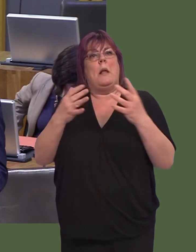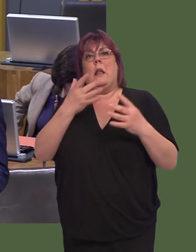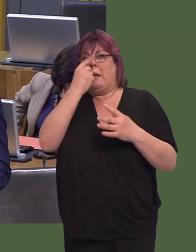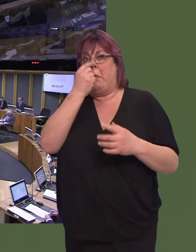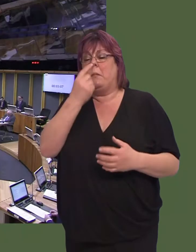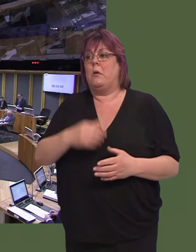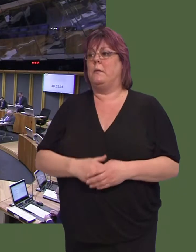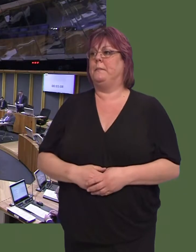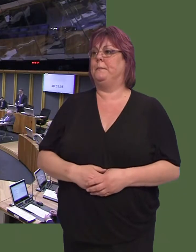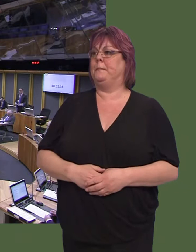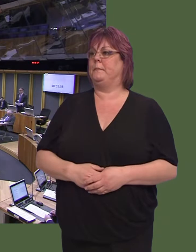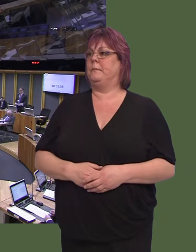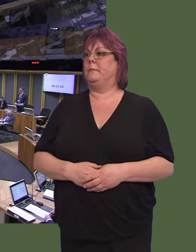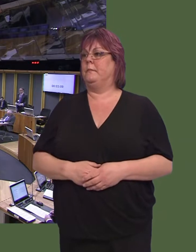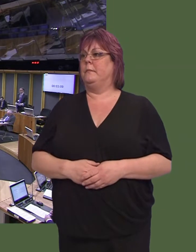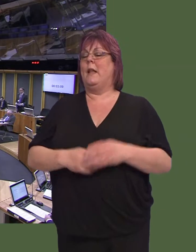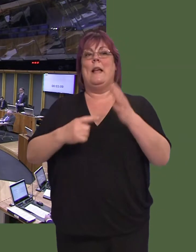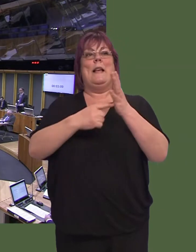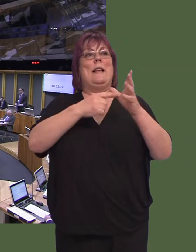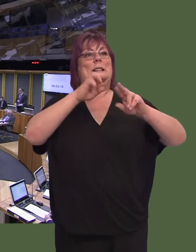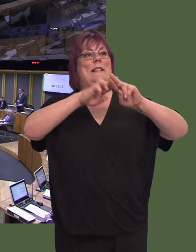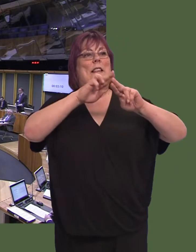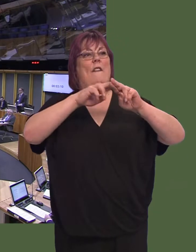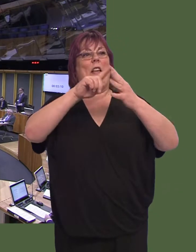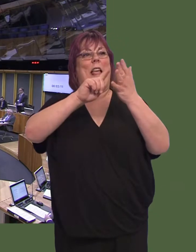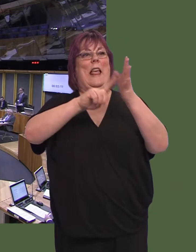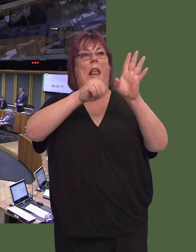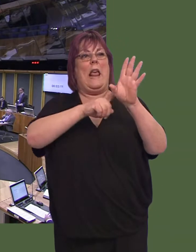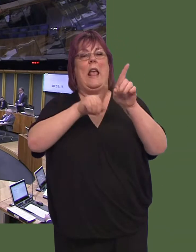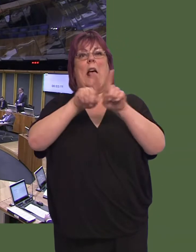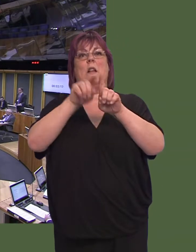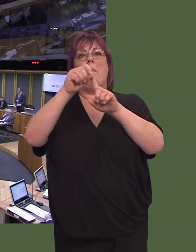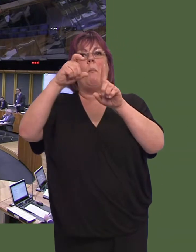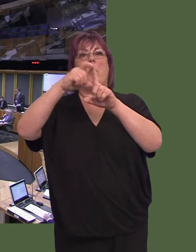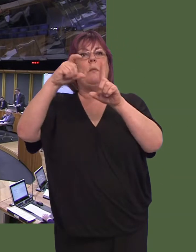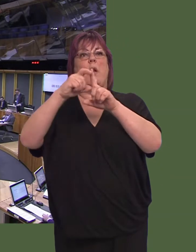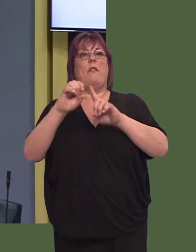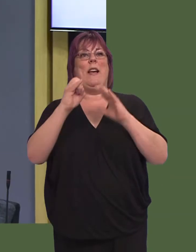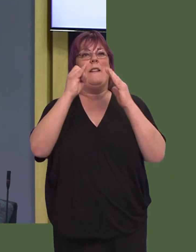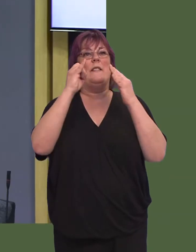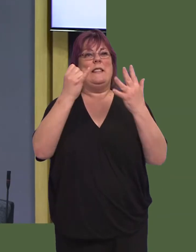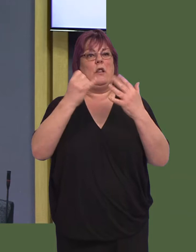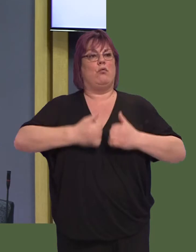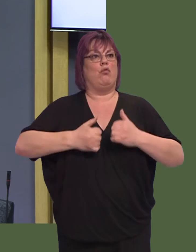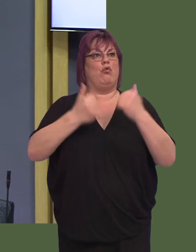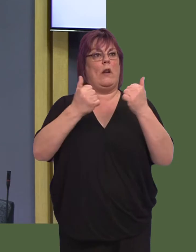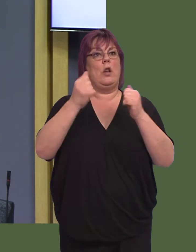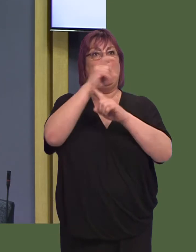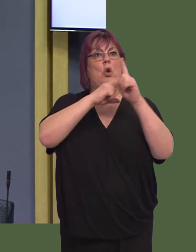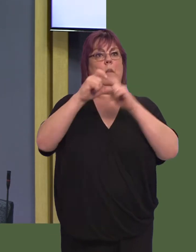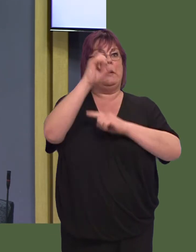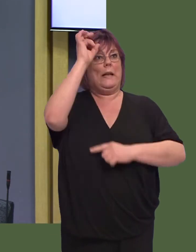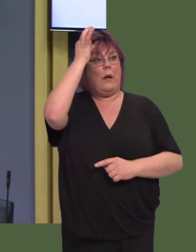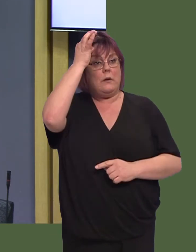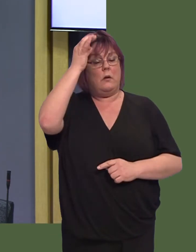Mick Antonin. Well, First Minister, in Taffeli and Pontypridd, of course, we have 6 very well-run, exemplary community councils